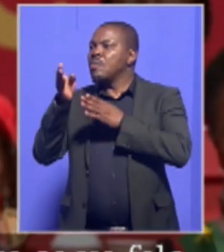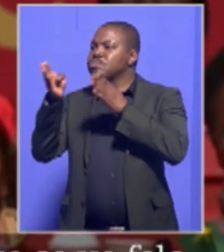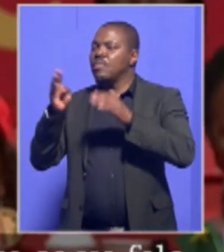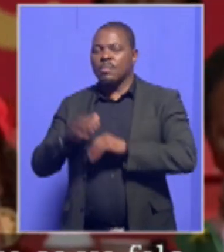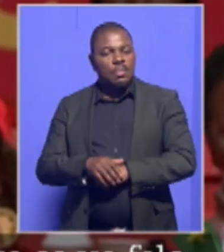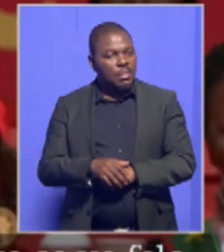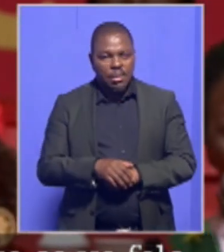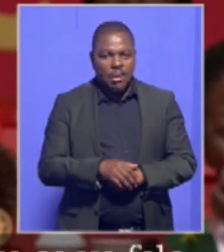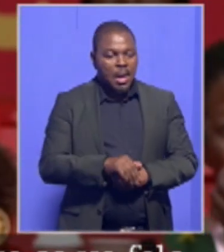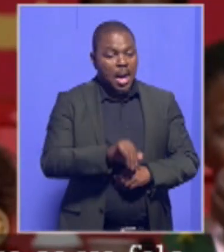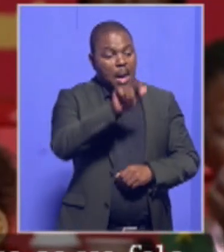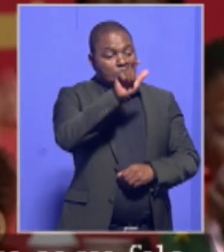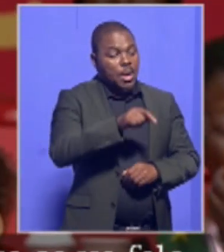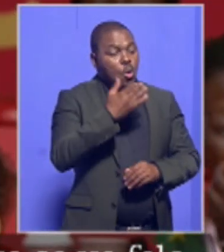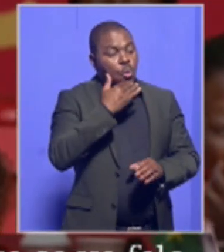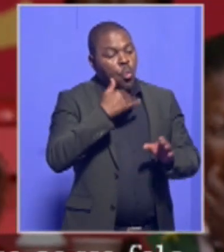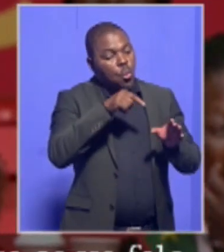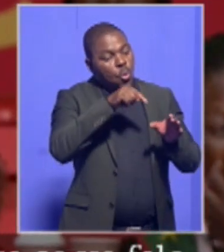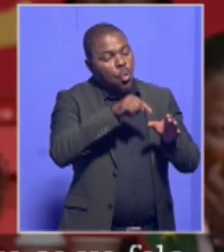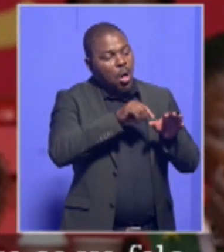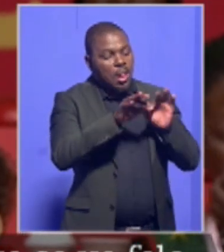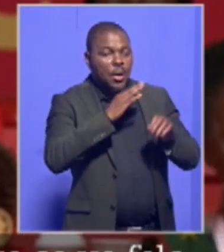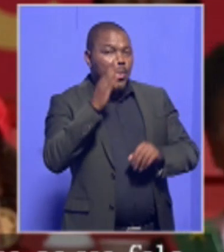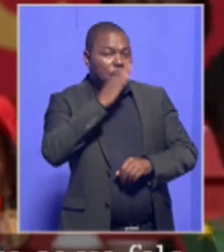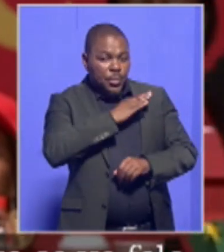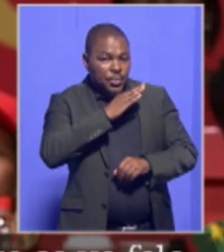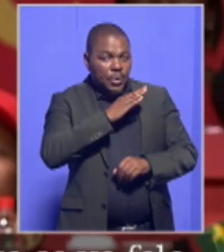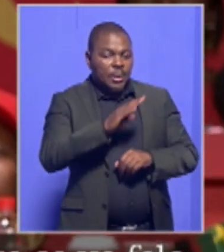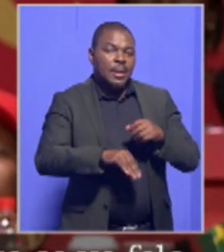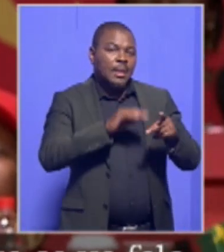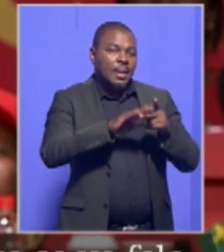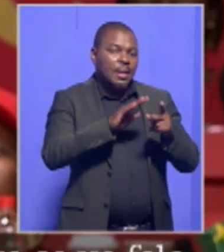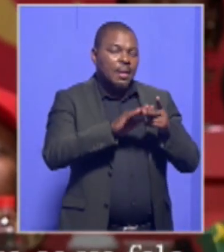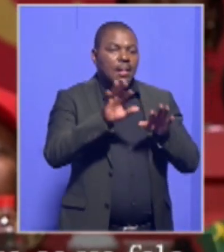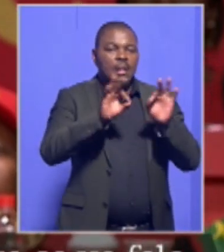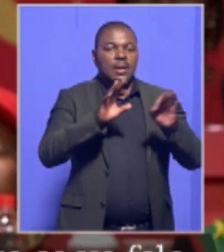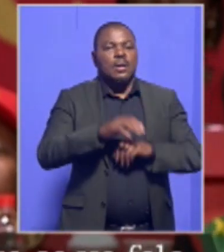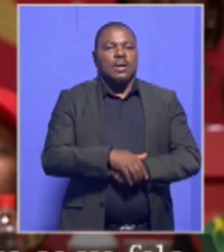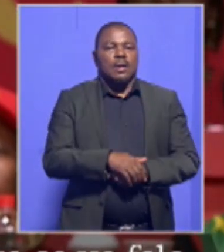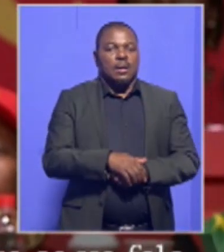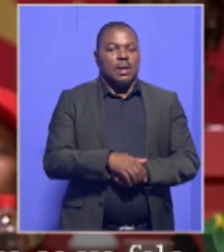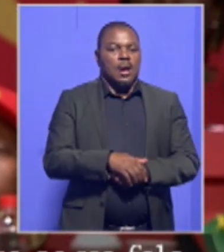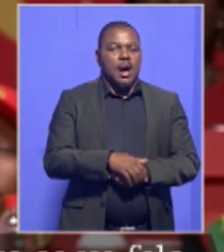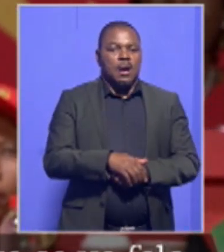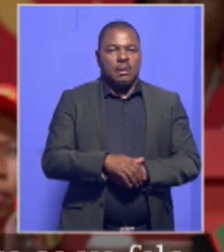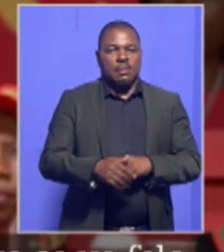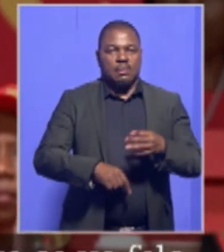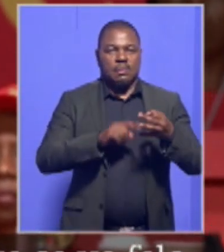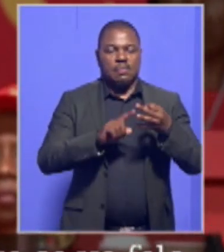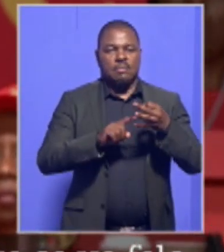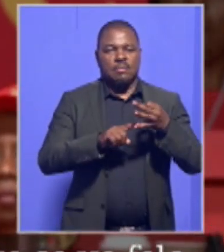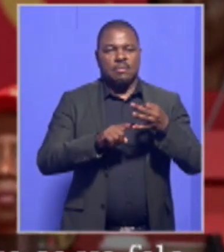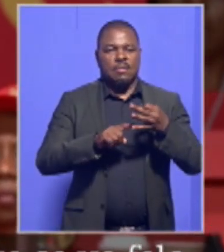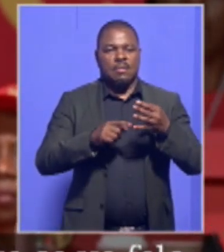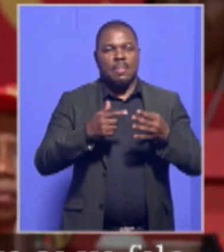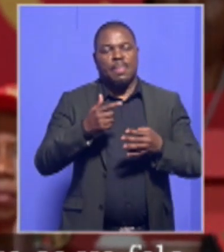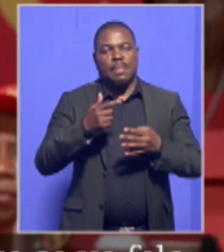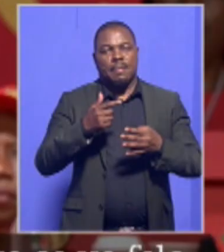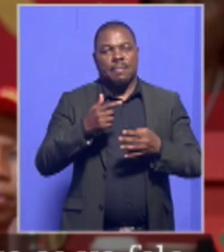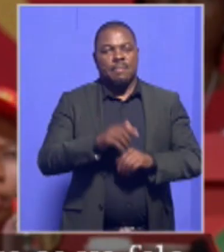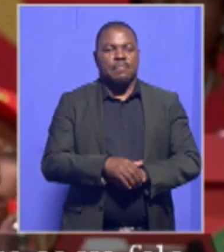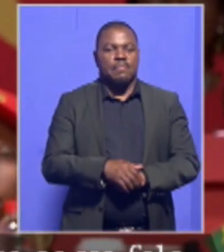Anyone who's not elected by a province or elected by this conference is not a leader of the